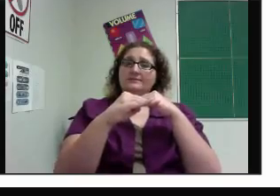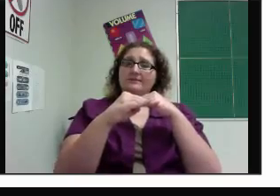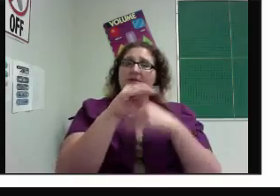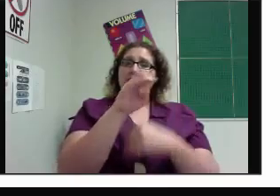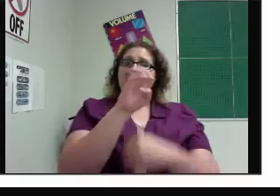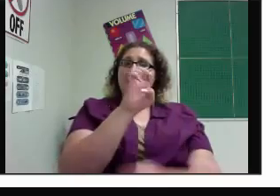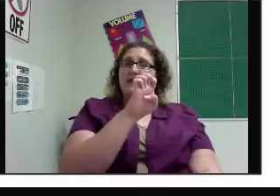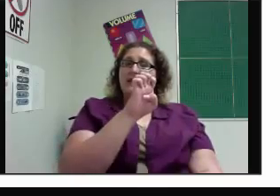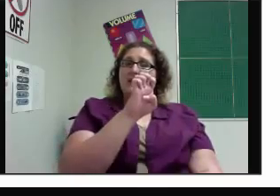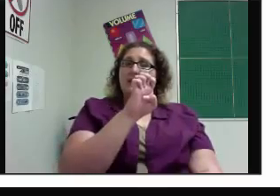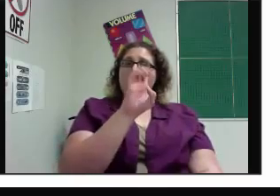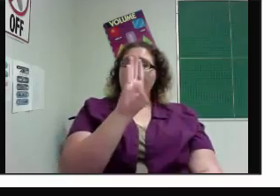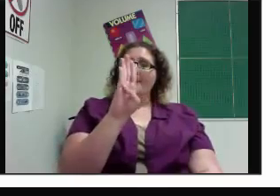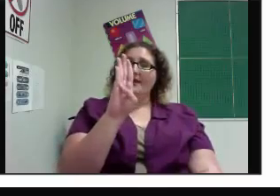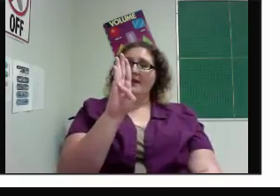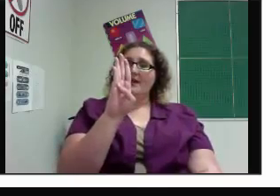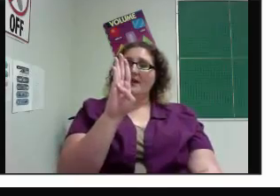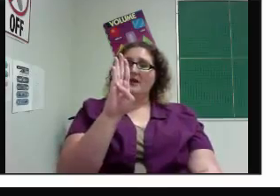EBG,